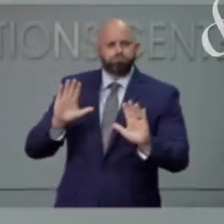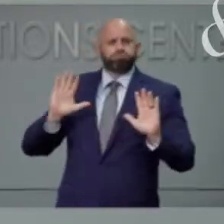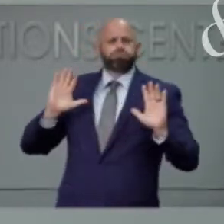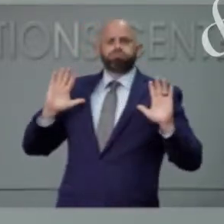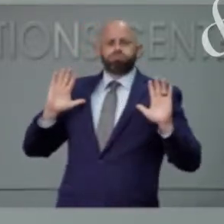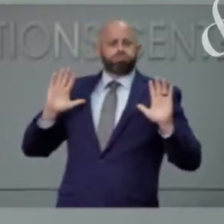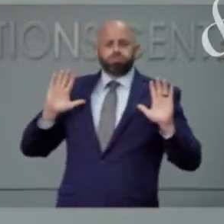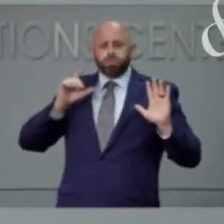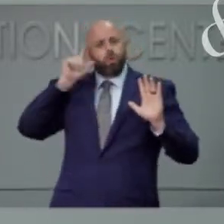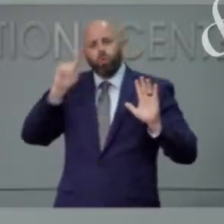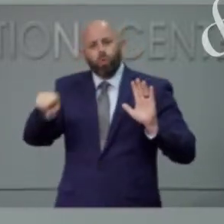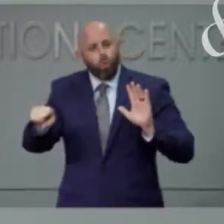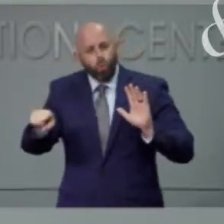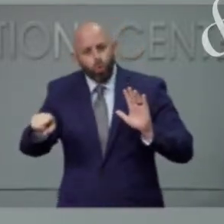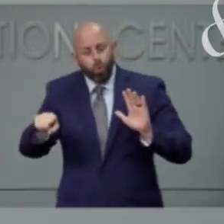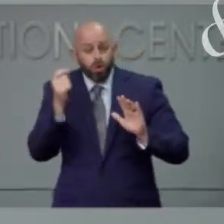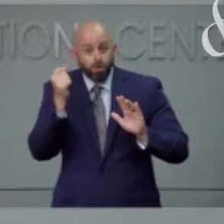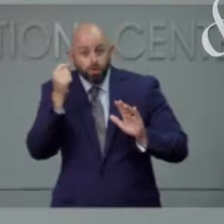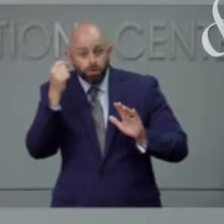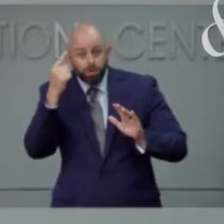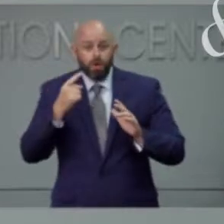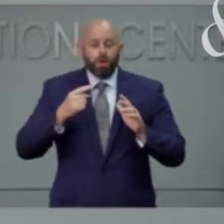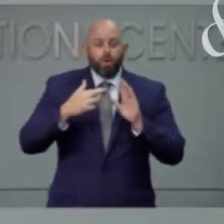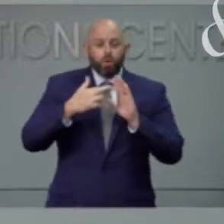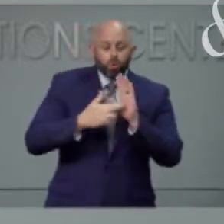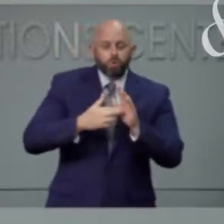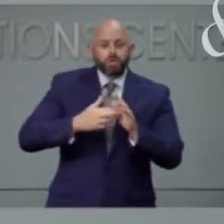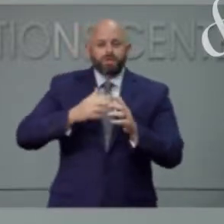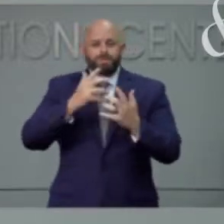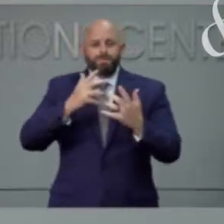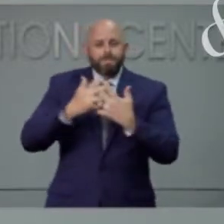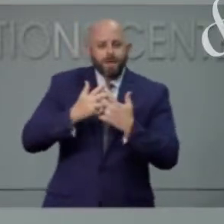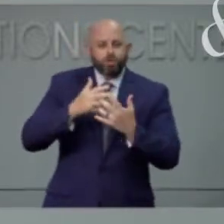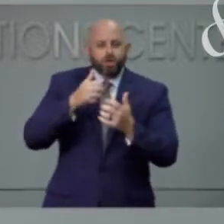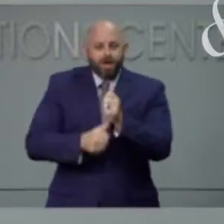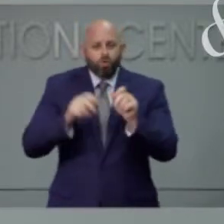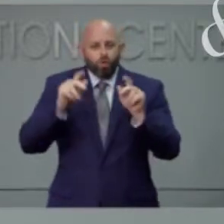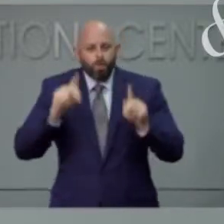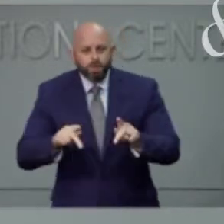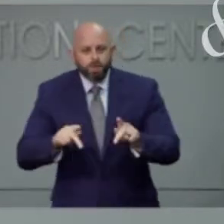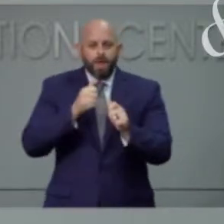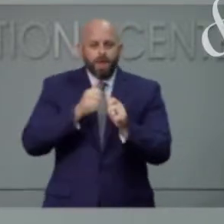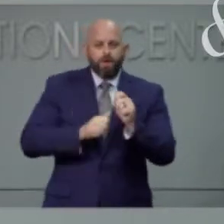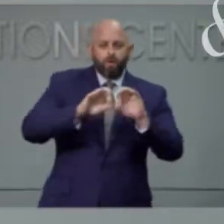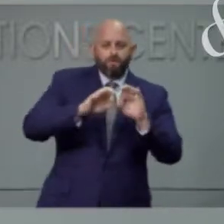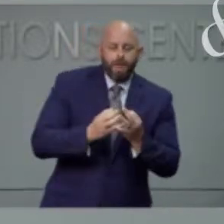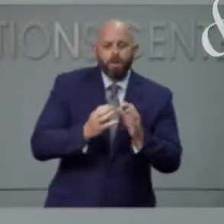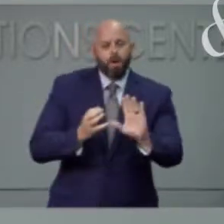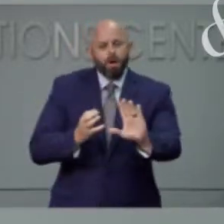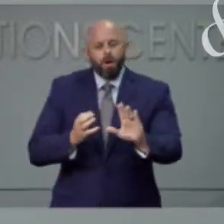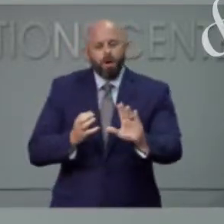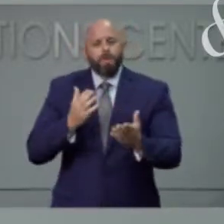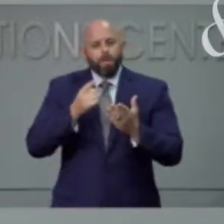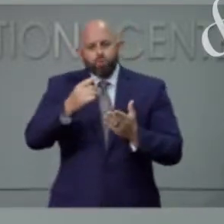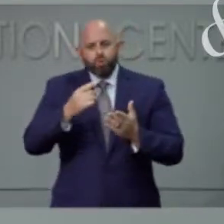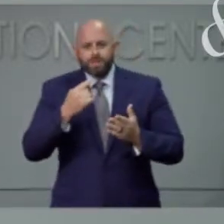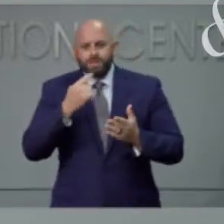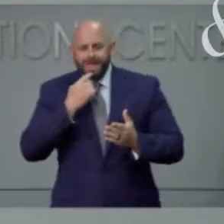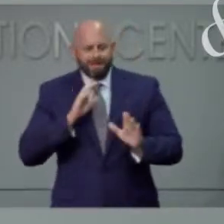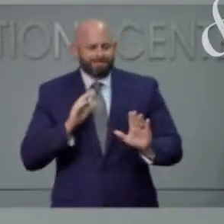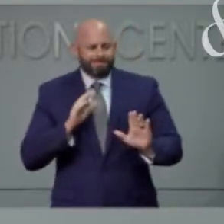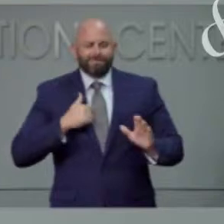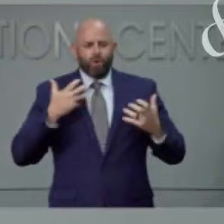mean it's going to be right for every person and every family. Make sure you're thinking about your own personal health as you make choices